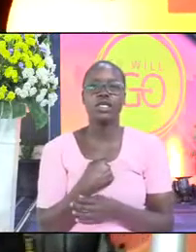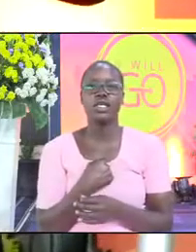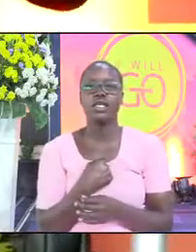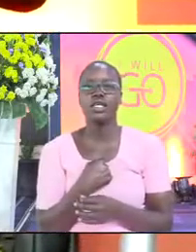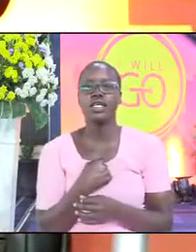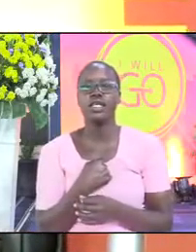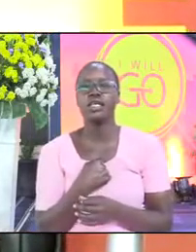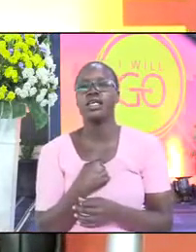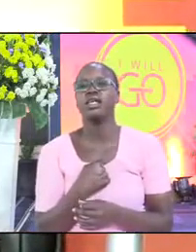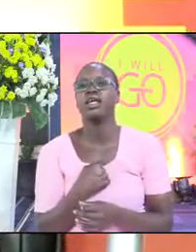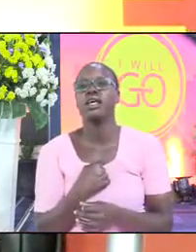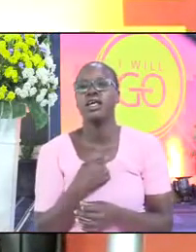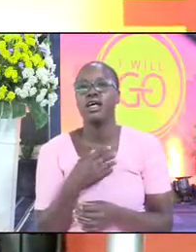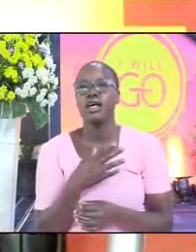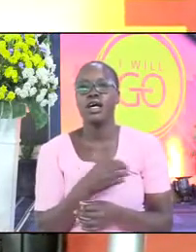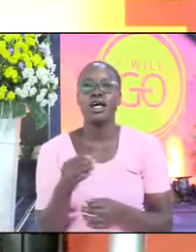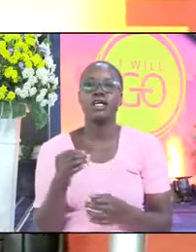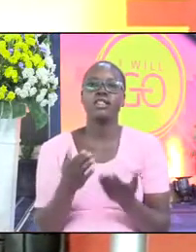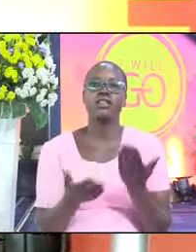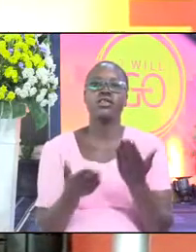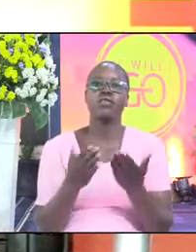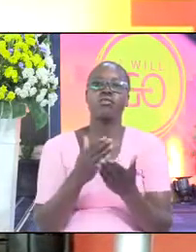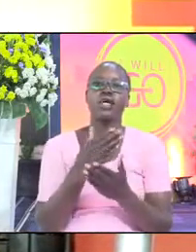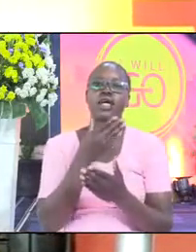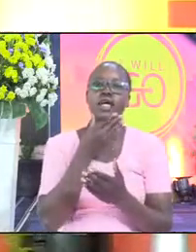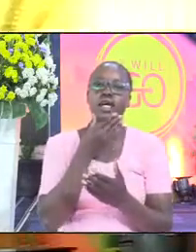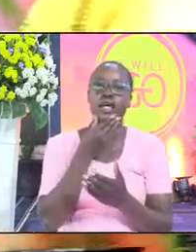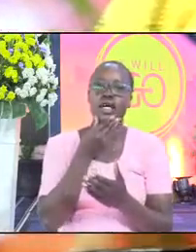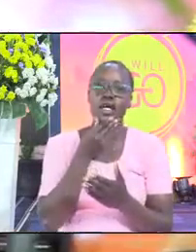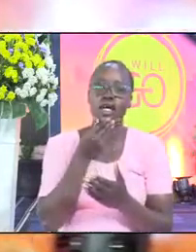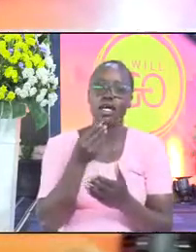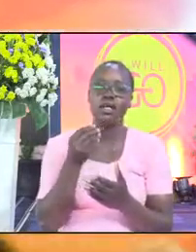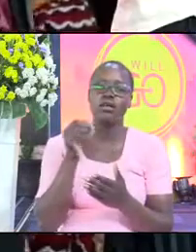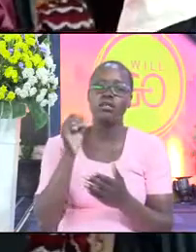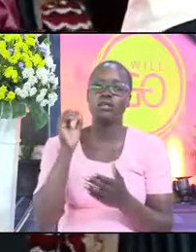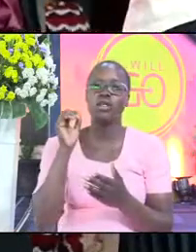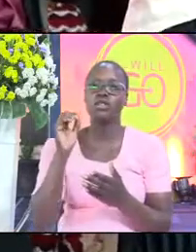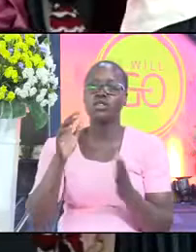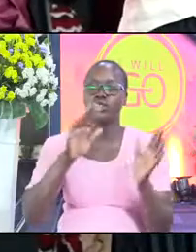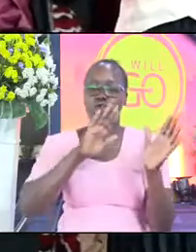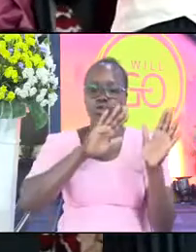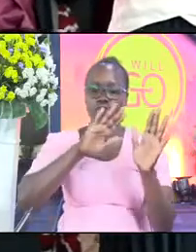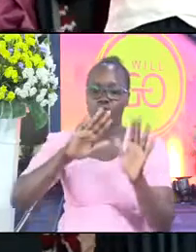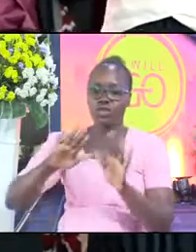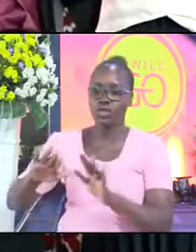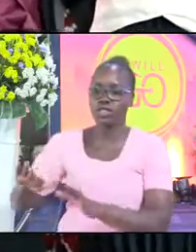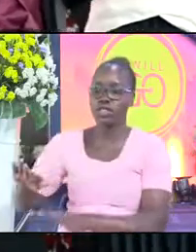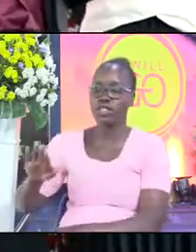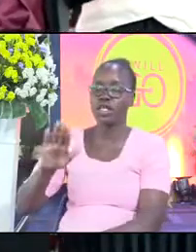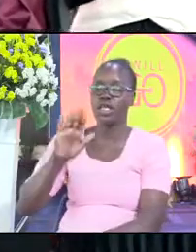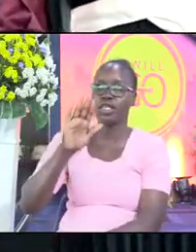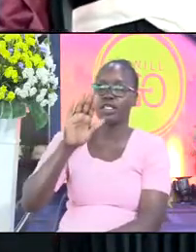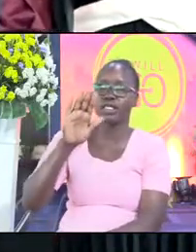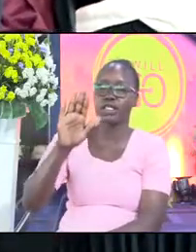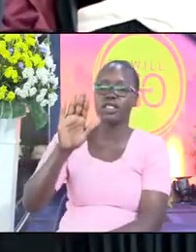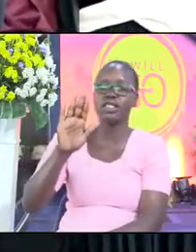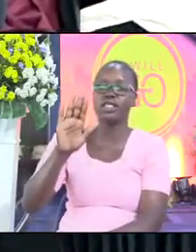me. You want to be a leader for Jesus, like that woman at the well. Come, dear man.